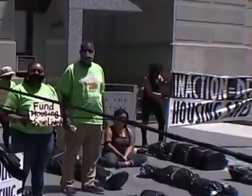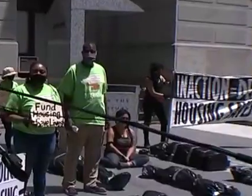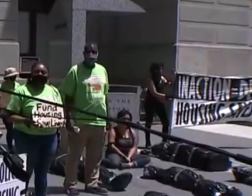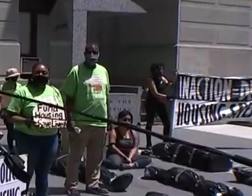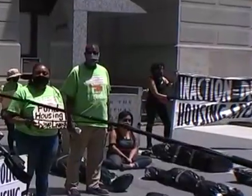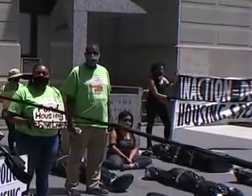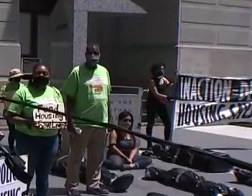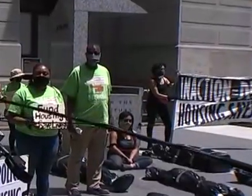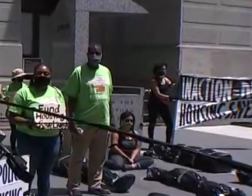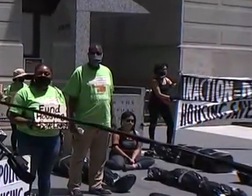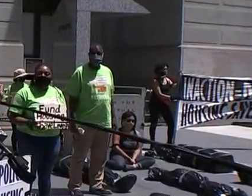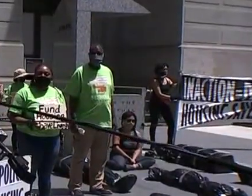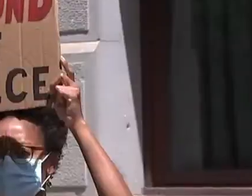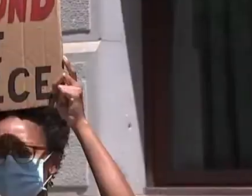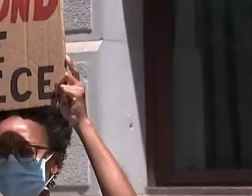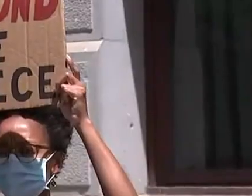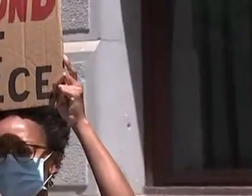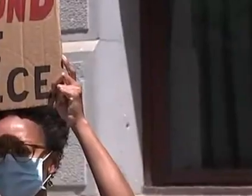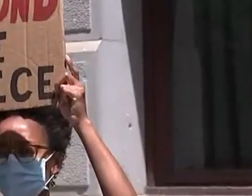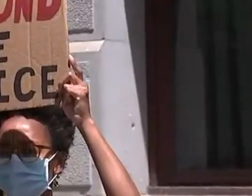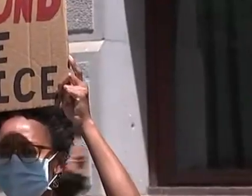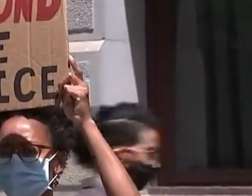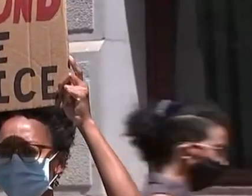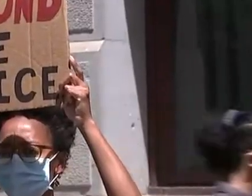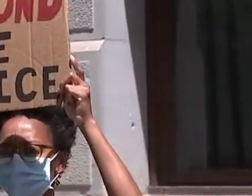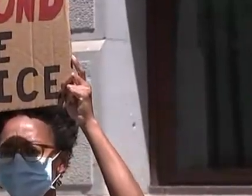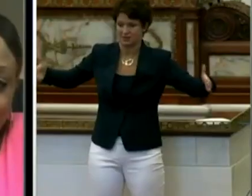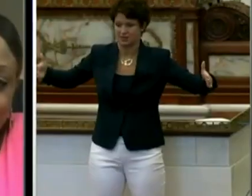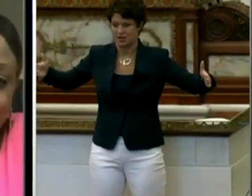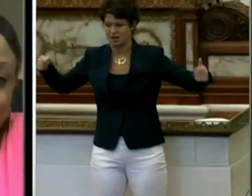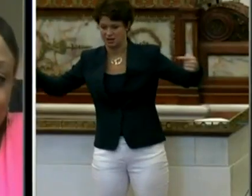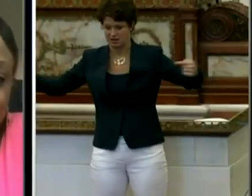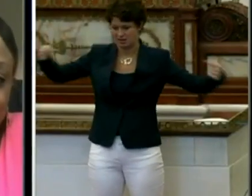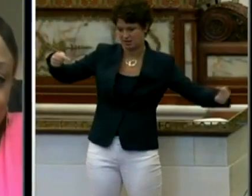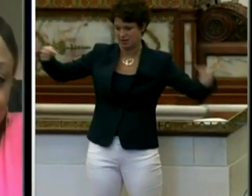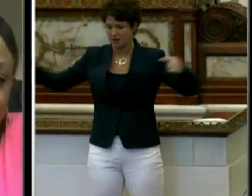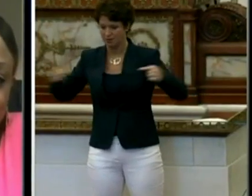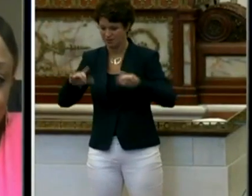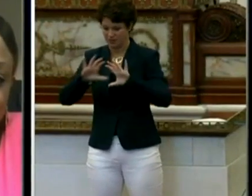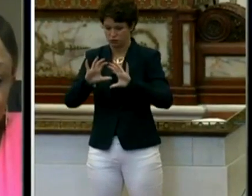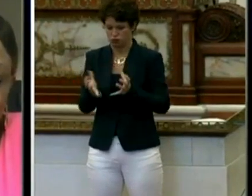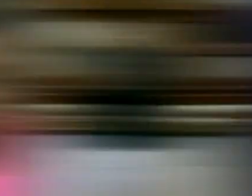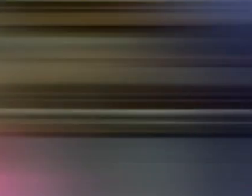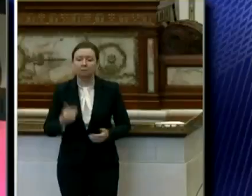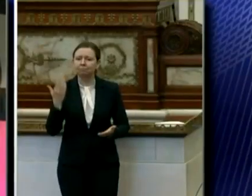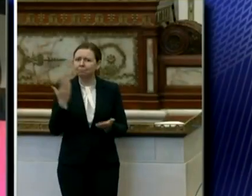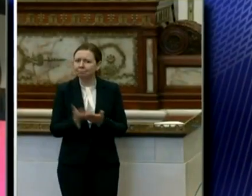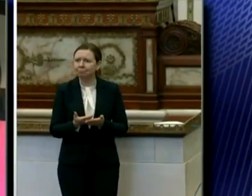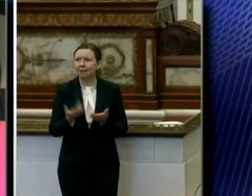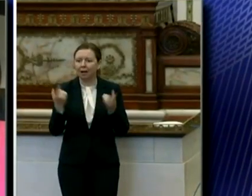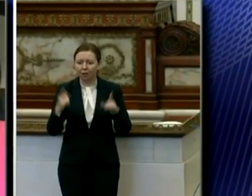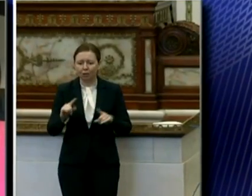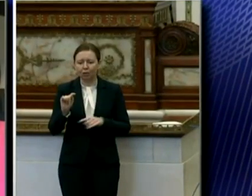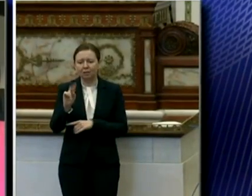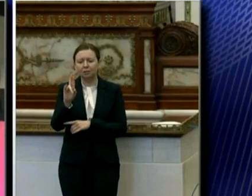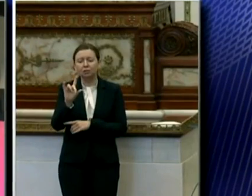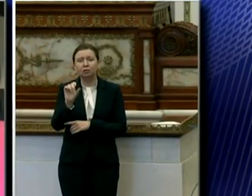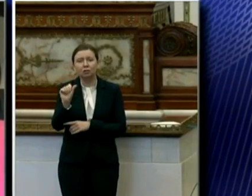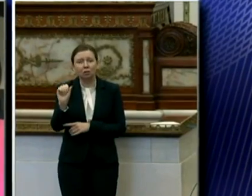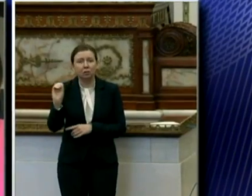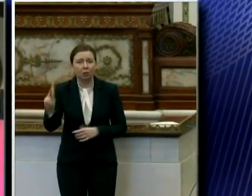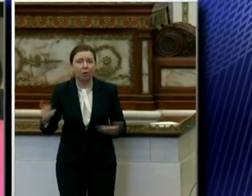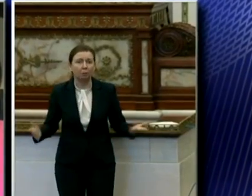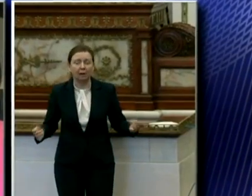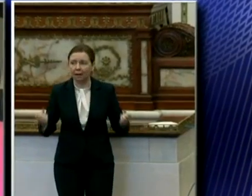city demanding police reform and calls to defund the police. In this body, you have to work together. Council members held a first reading